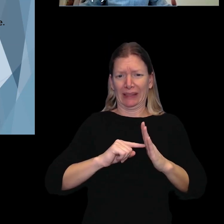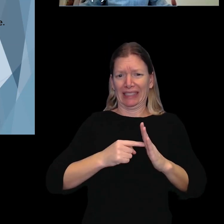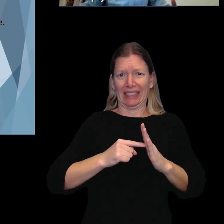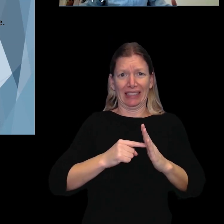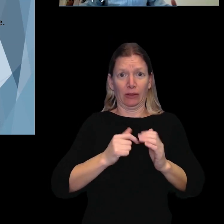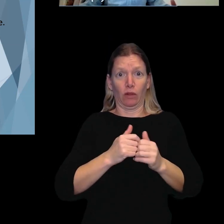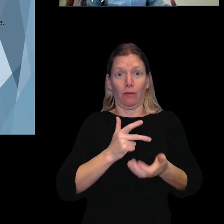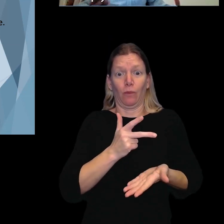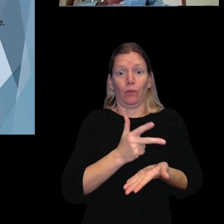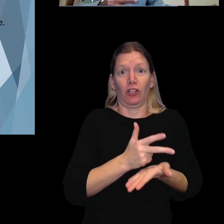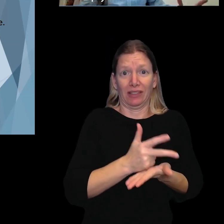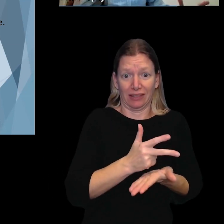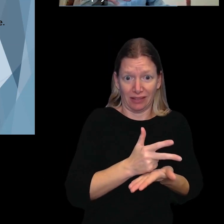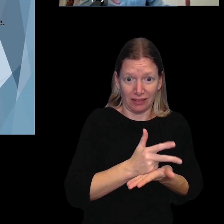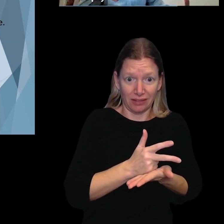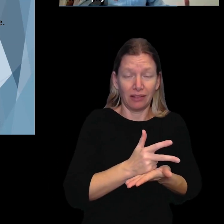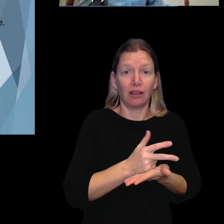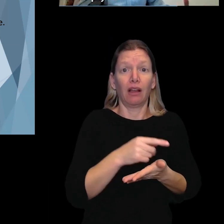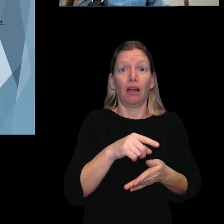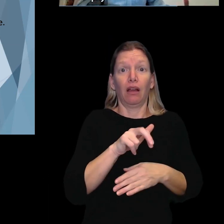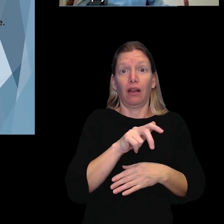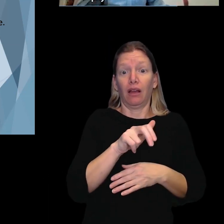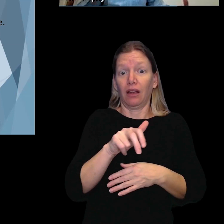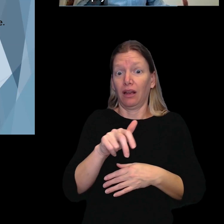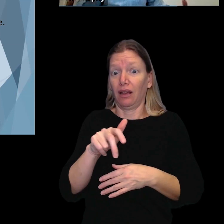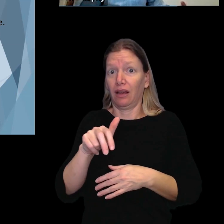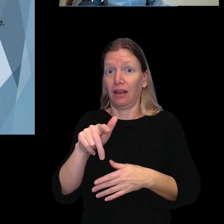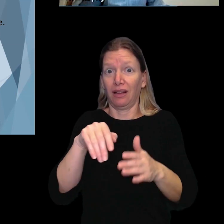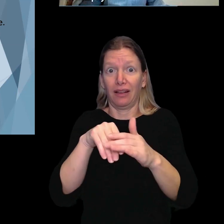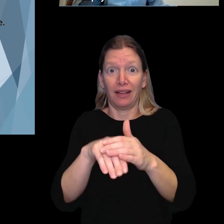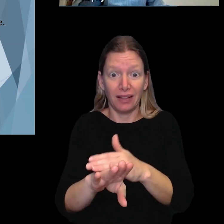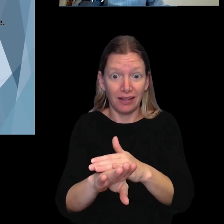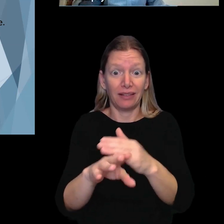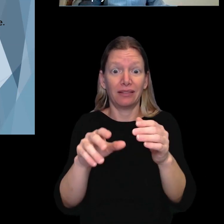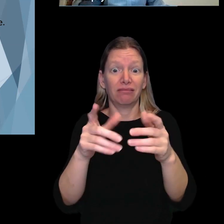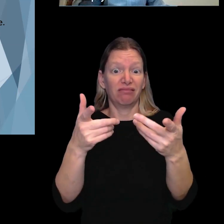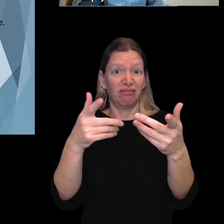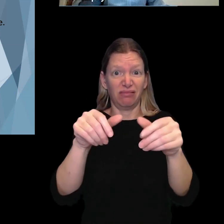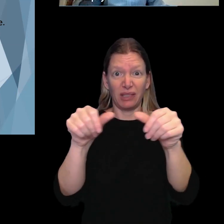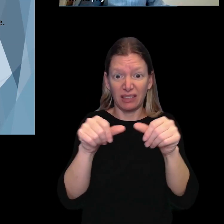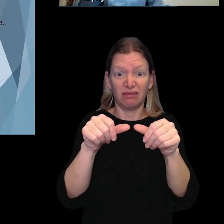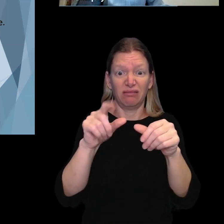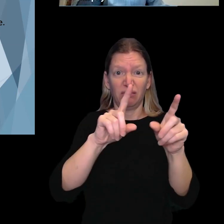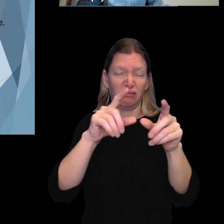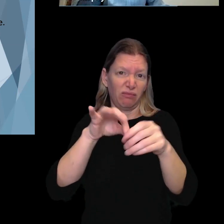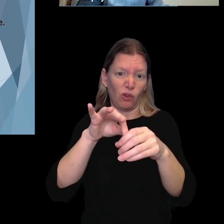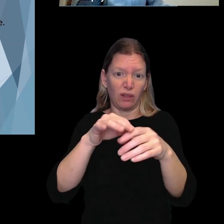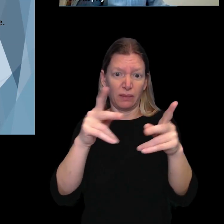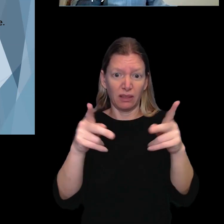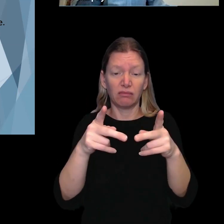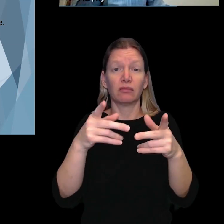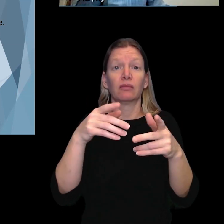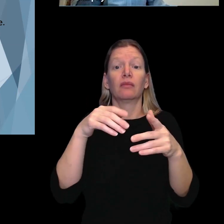include anything from beginning with parking, to the pathway to a polling place, to the